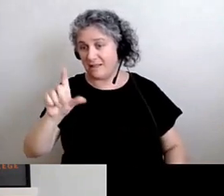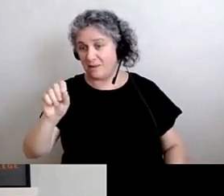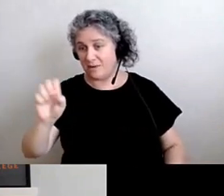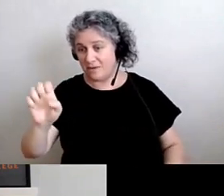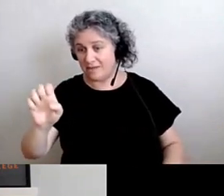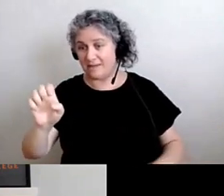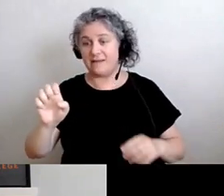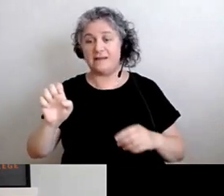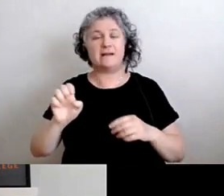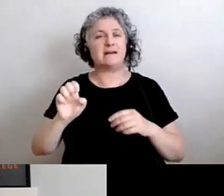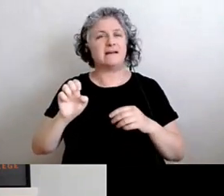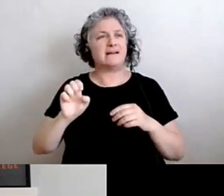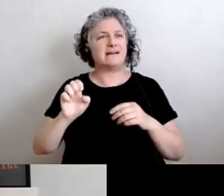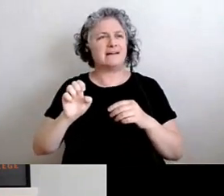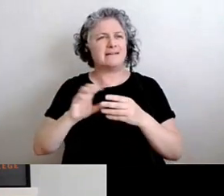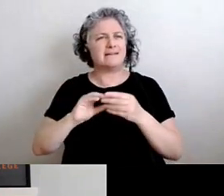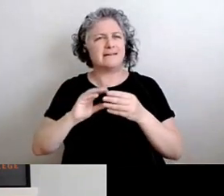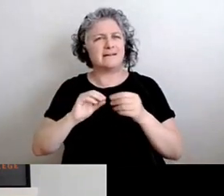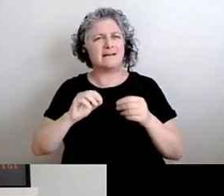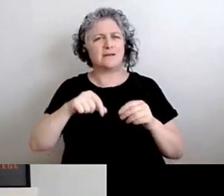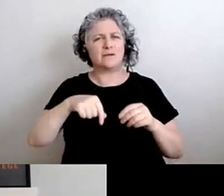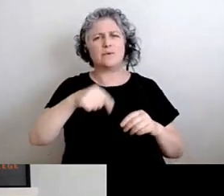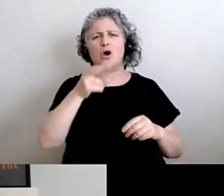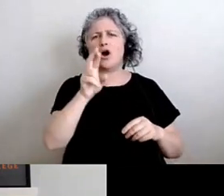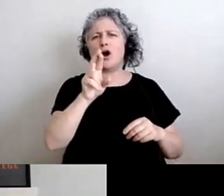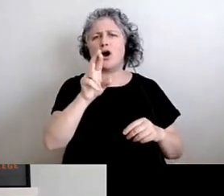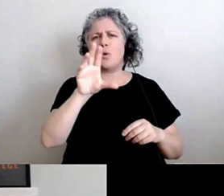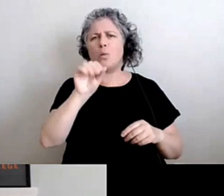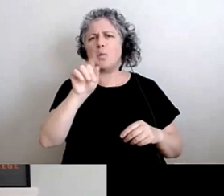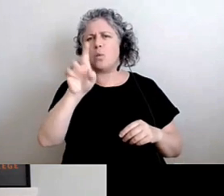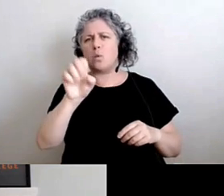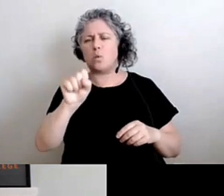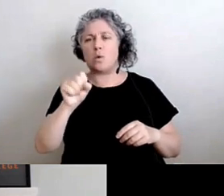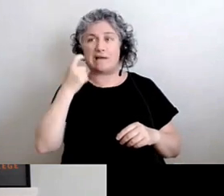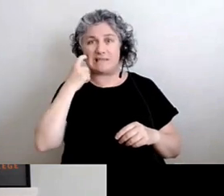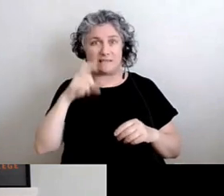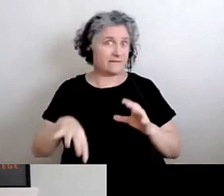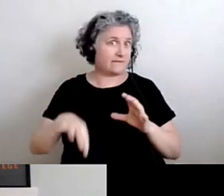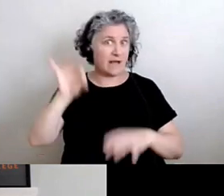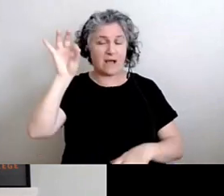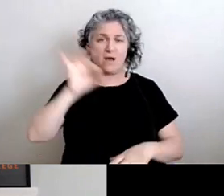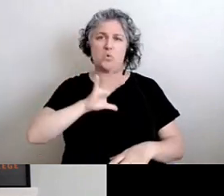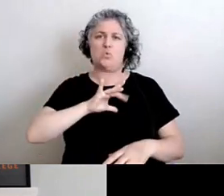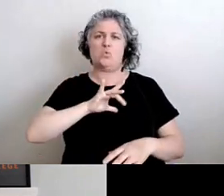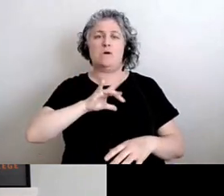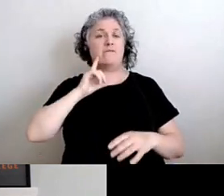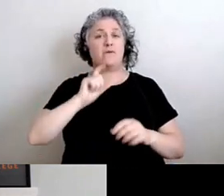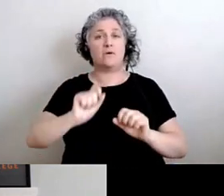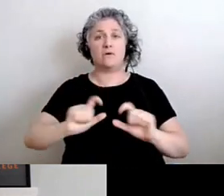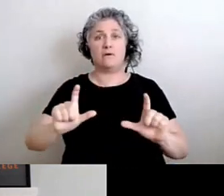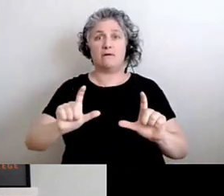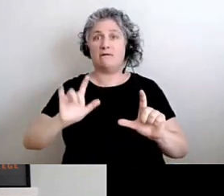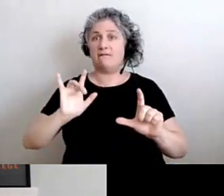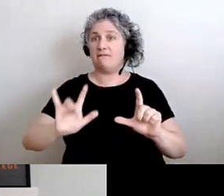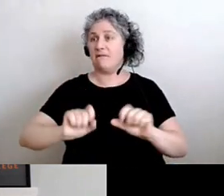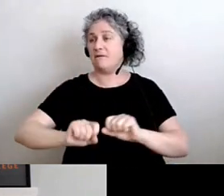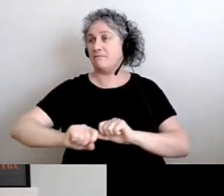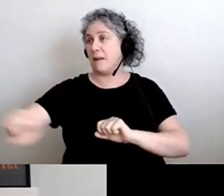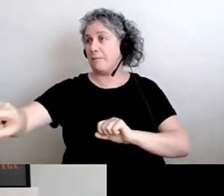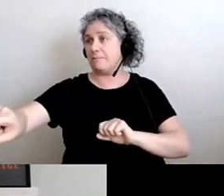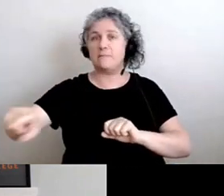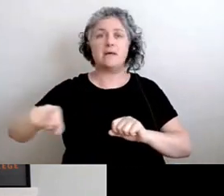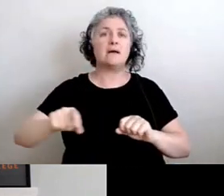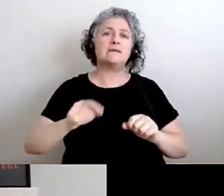recently and started using QR codes. So again, like when we are sharing links to the forms, we could also share the graphic of the QR code,